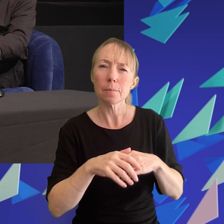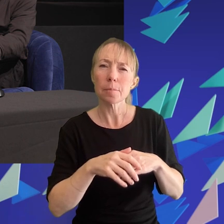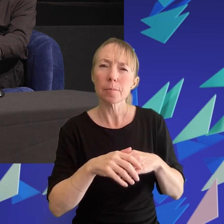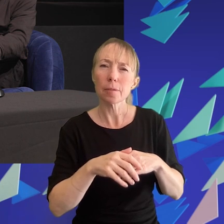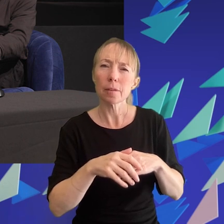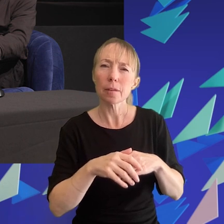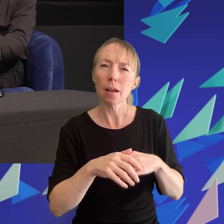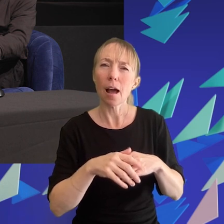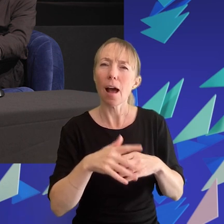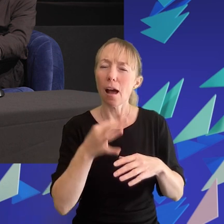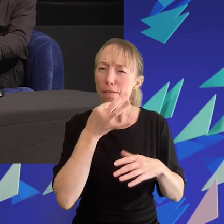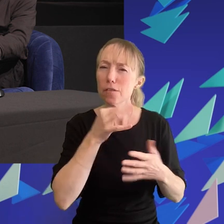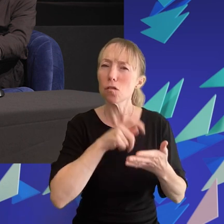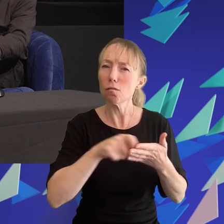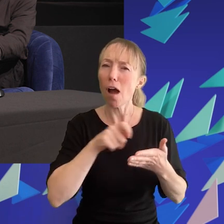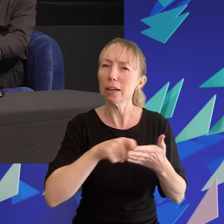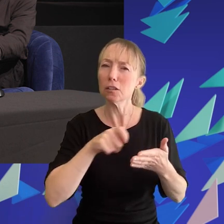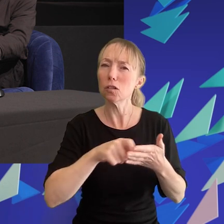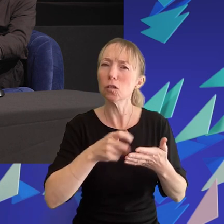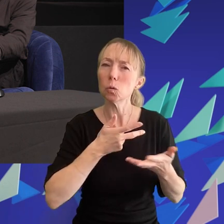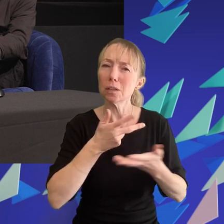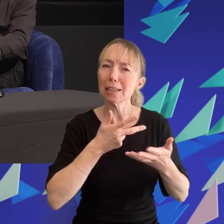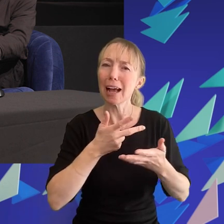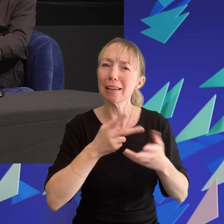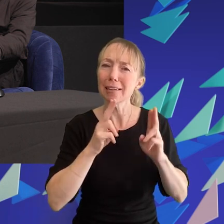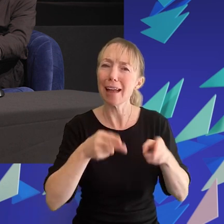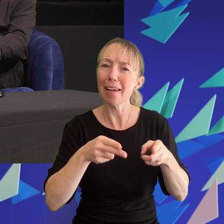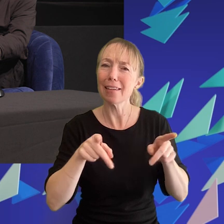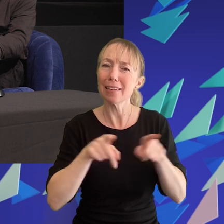I think there are a few writers I know who talk about death in the same way that you do, but